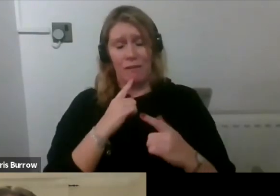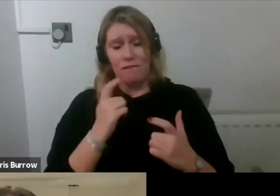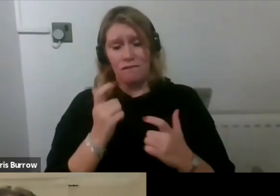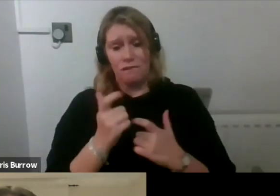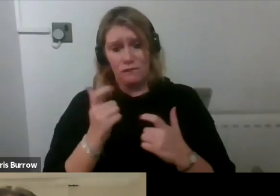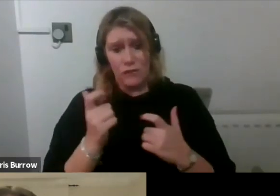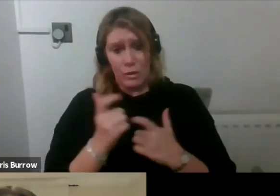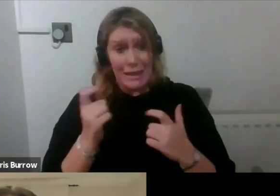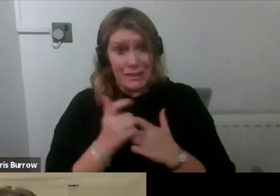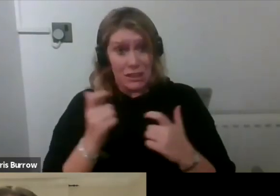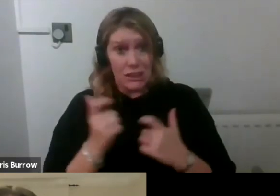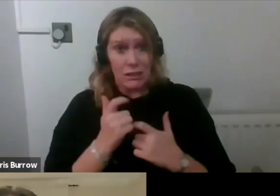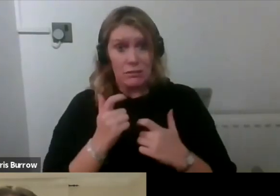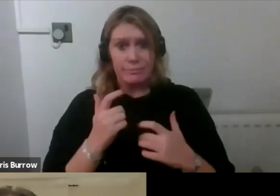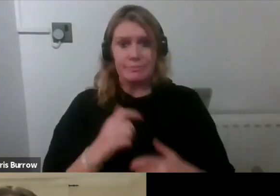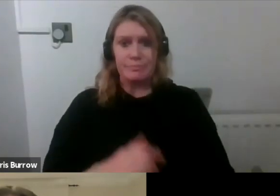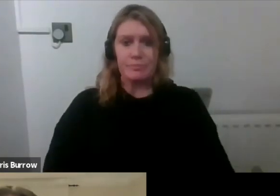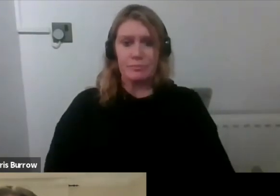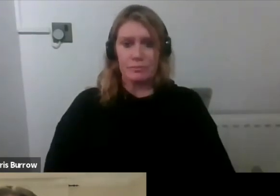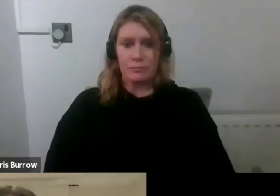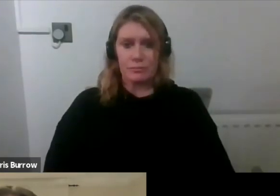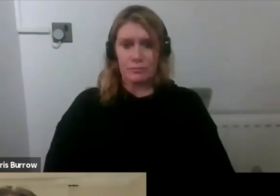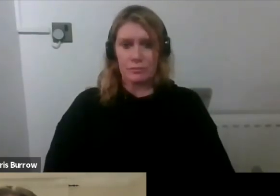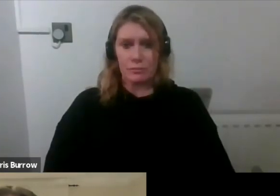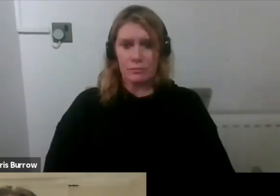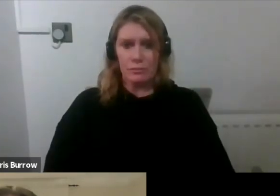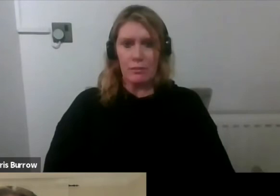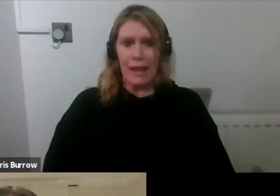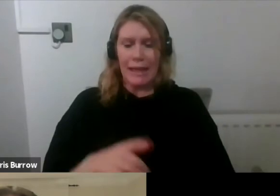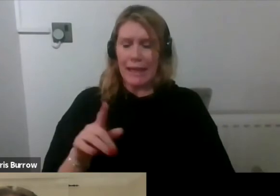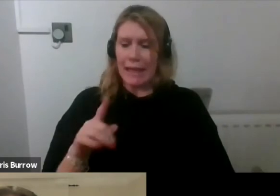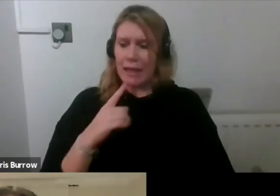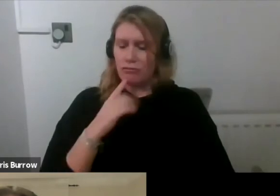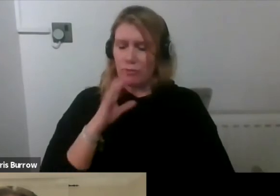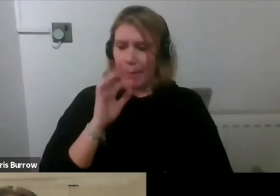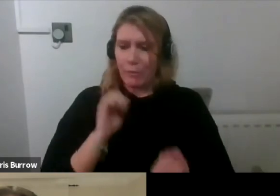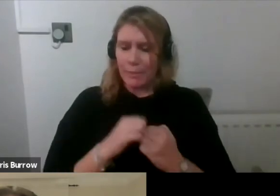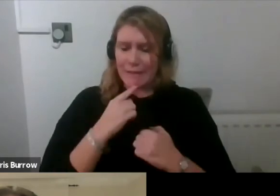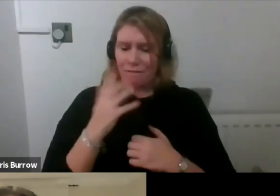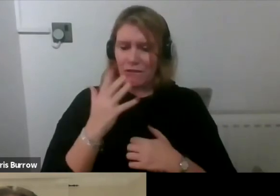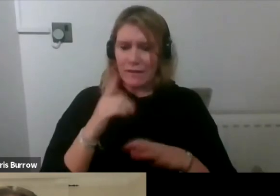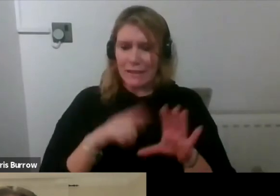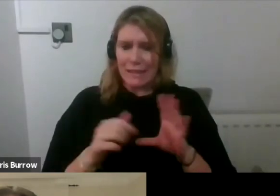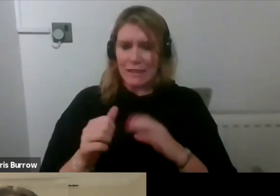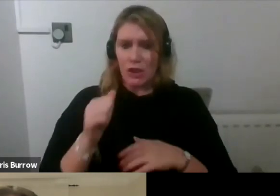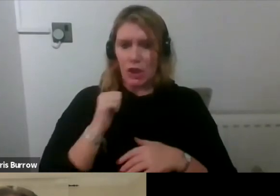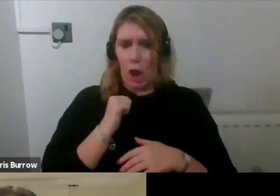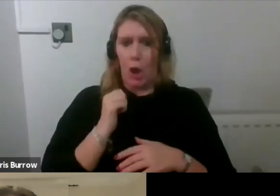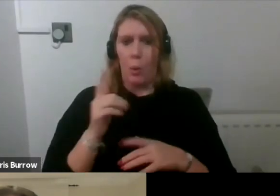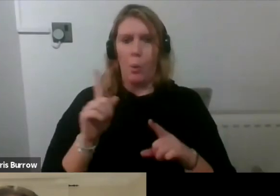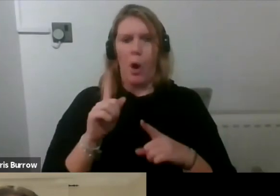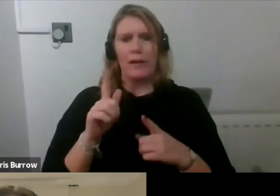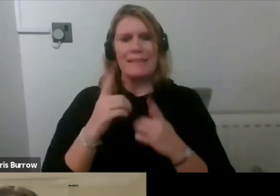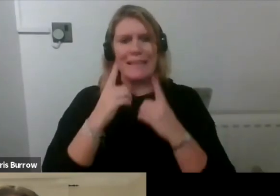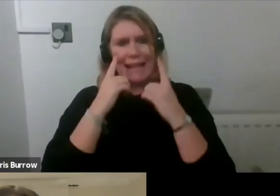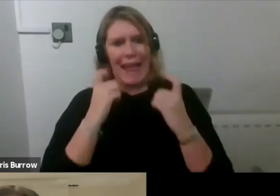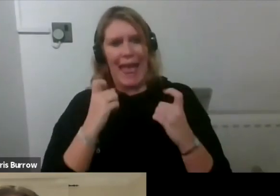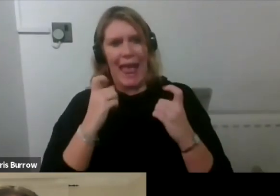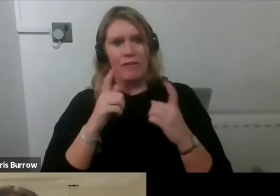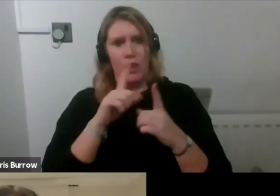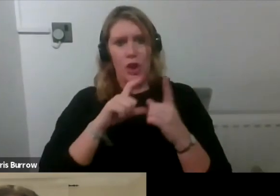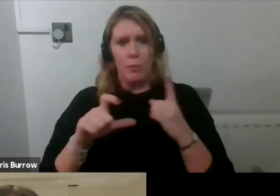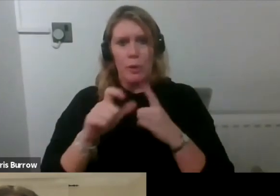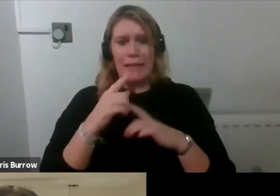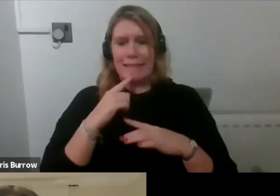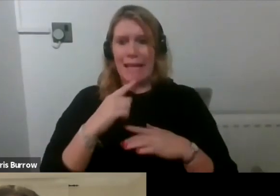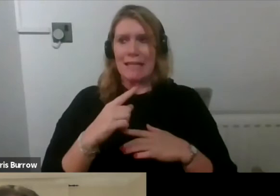15 years ago, well, what care in the community is we create our own care homes, which are cheaper to run, and then we